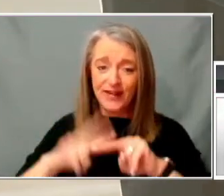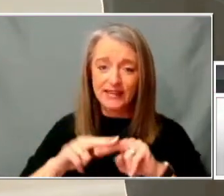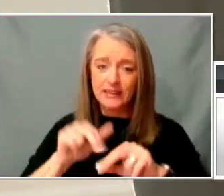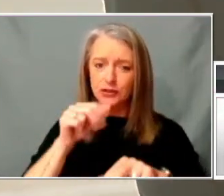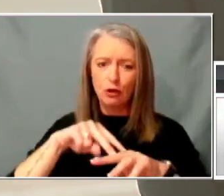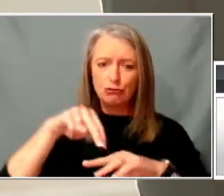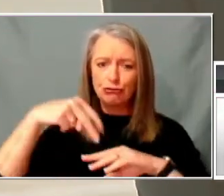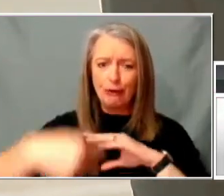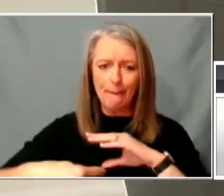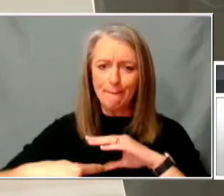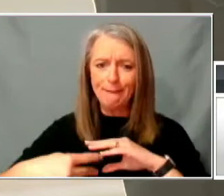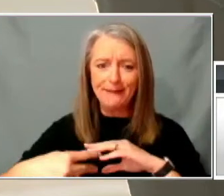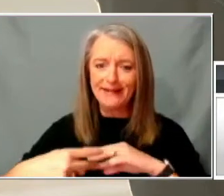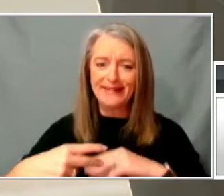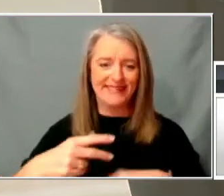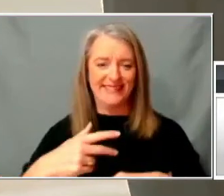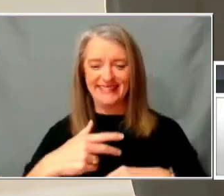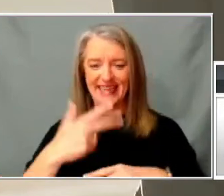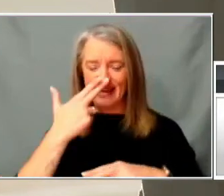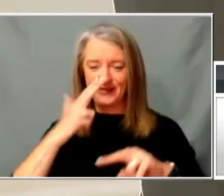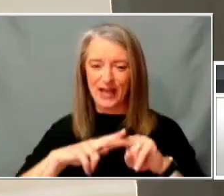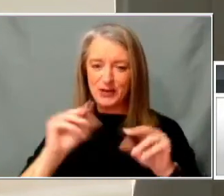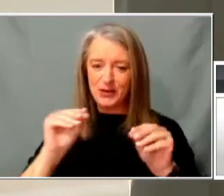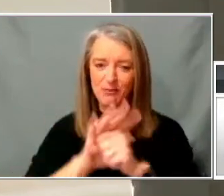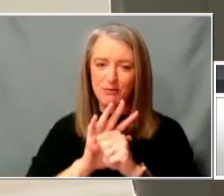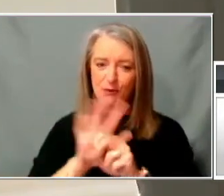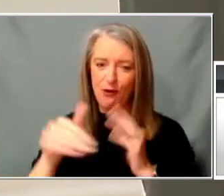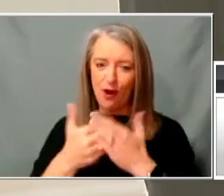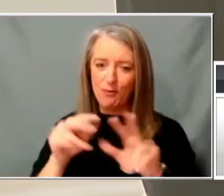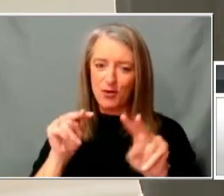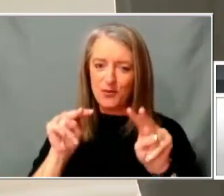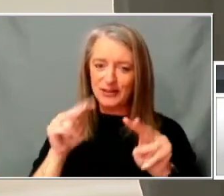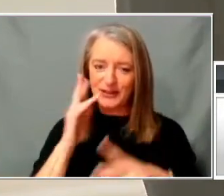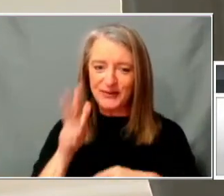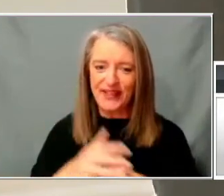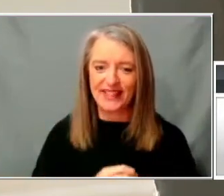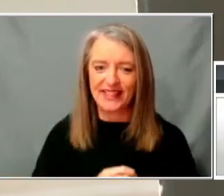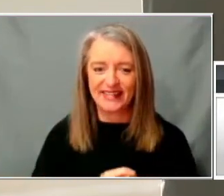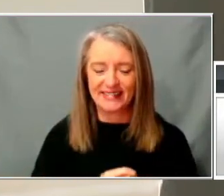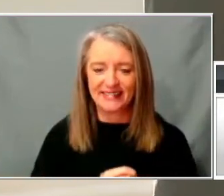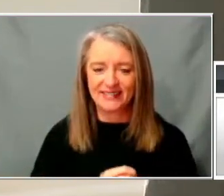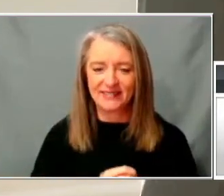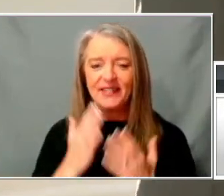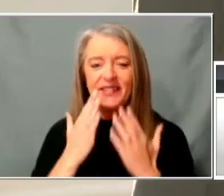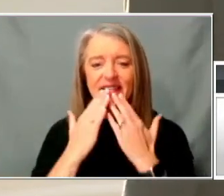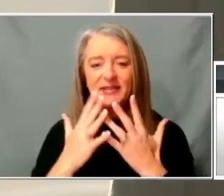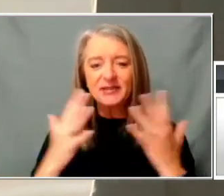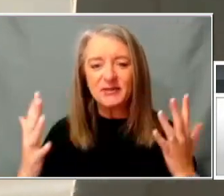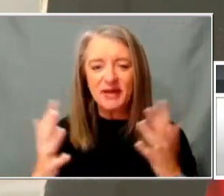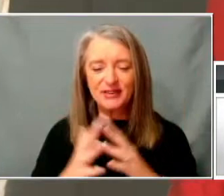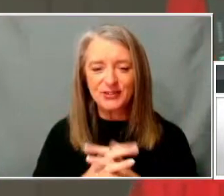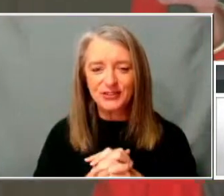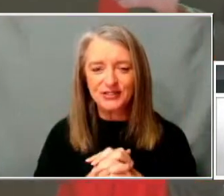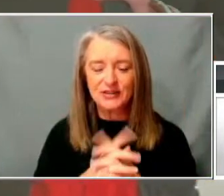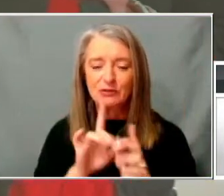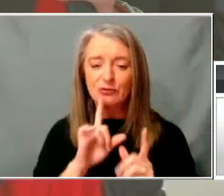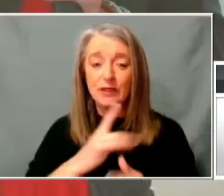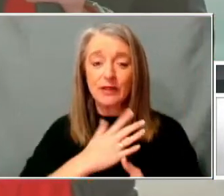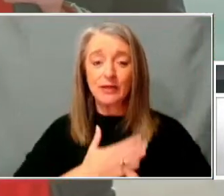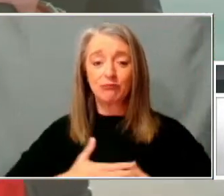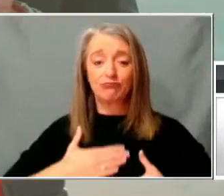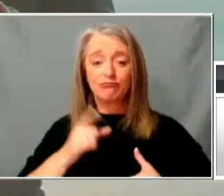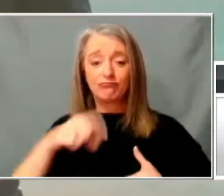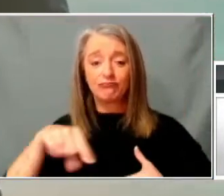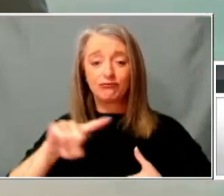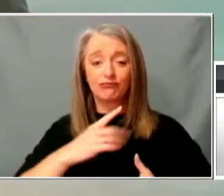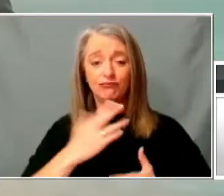Don't trip. Have fun. And no pressure, but we're all going to be watching. All right. Okay. Thank you so much. Thank you, Tiffany. We really appreciate you joining us. And